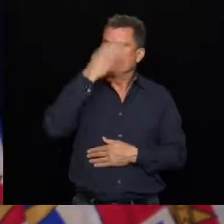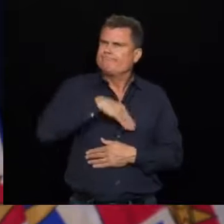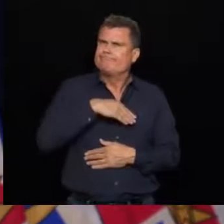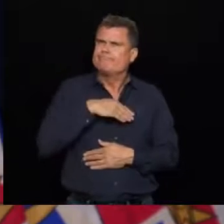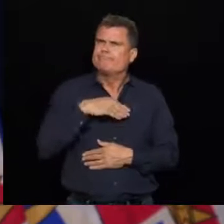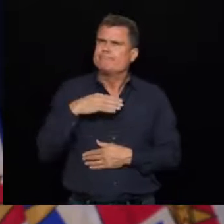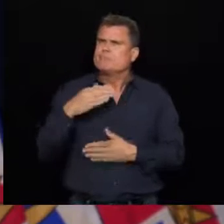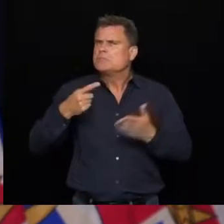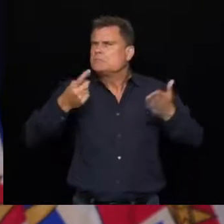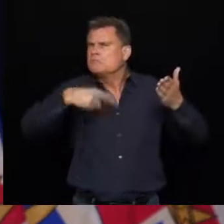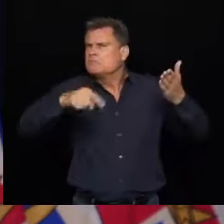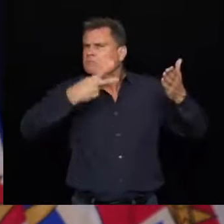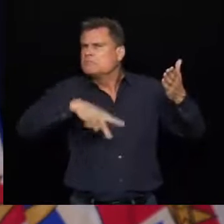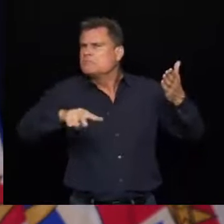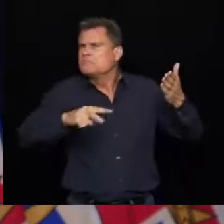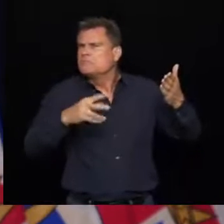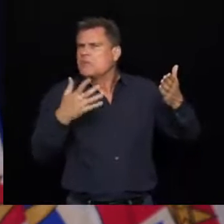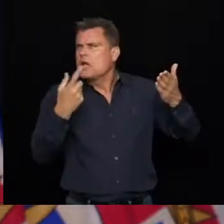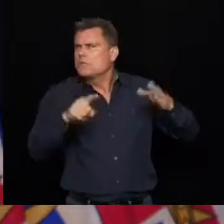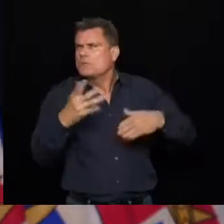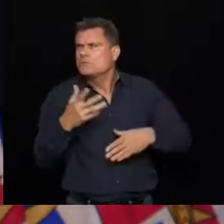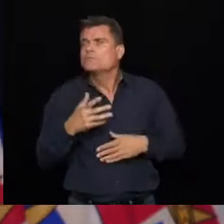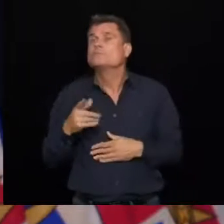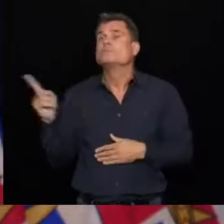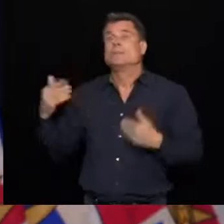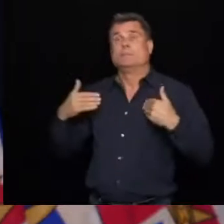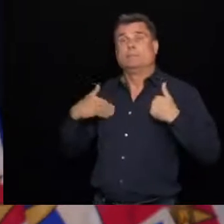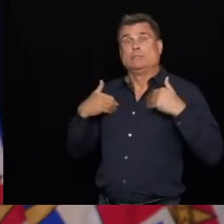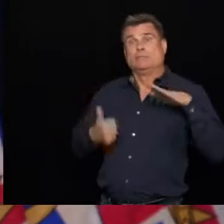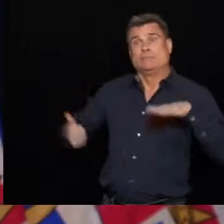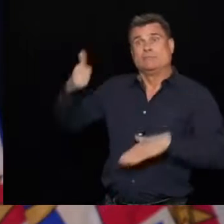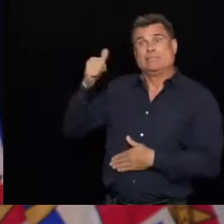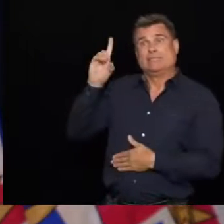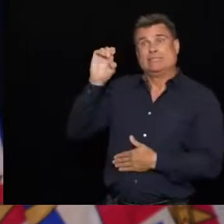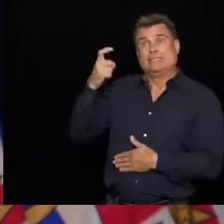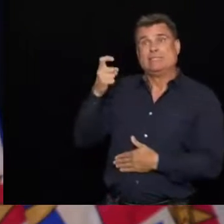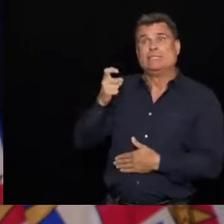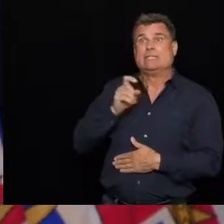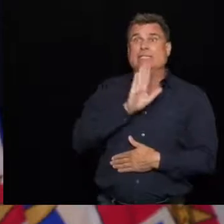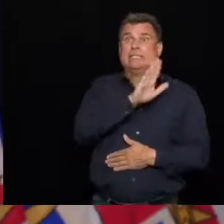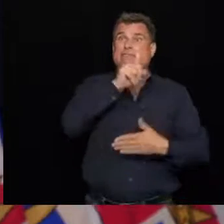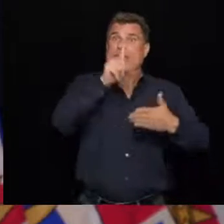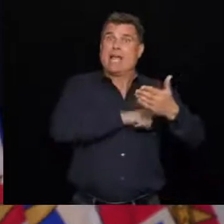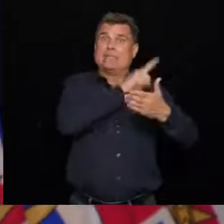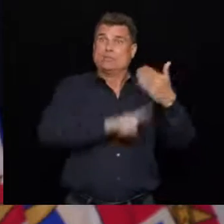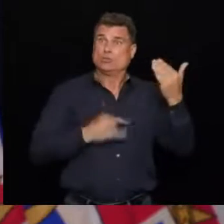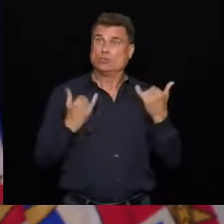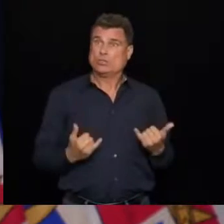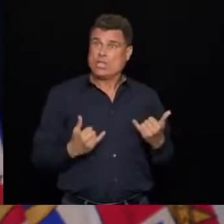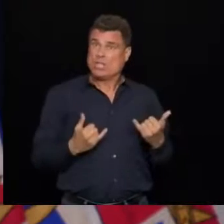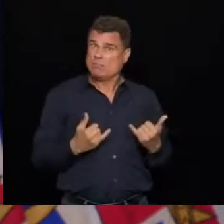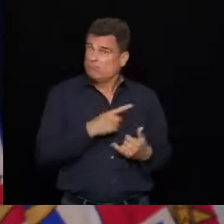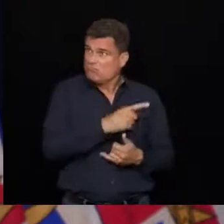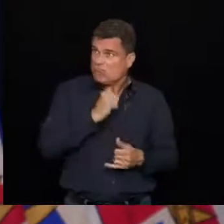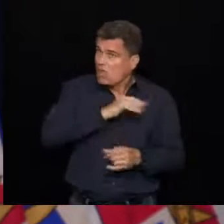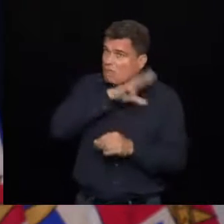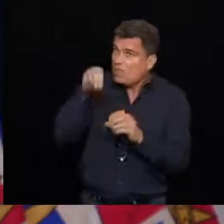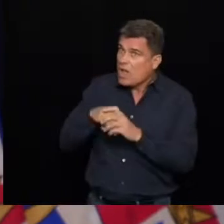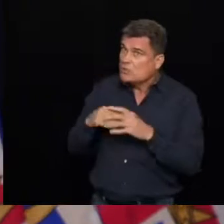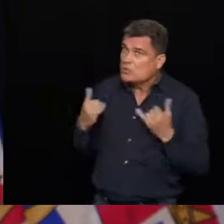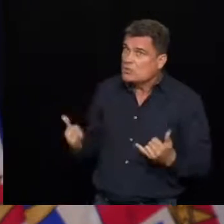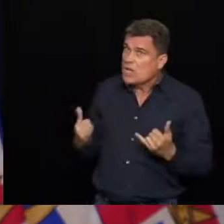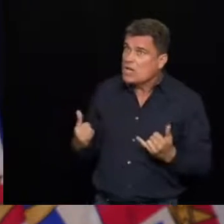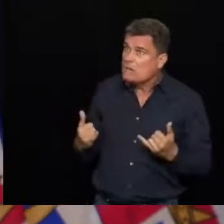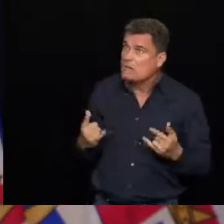booked to be at this, and then he canceled out. Is he not taking part in these for the duration of the campaign? That's correct. Yeah, it would not